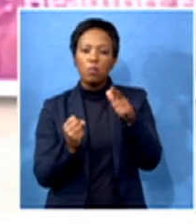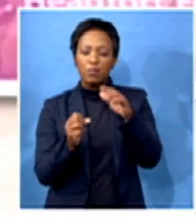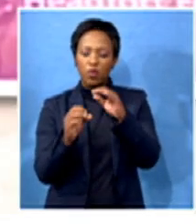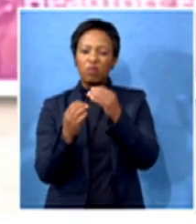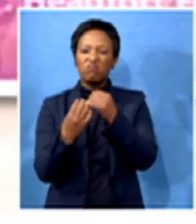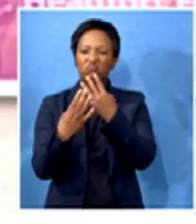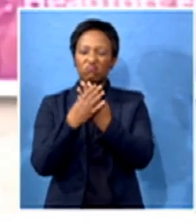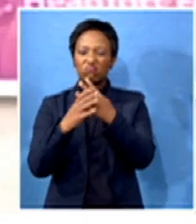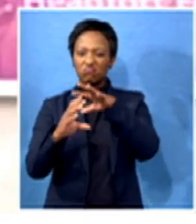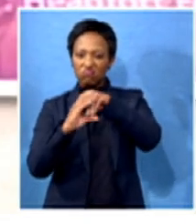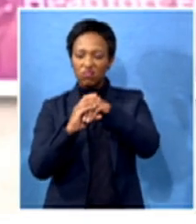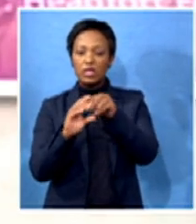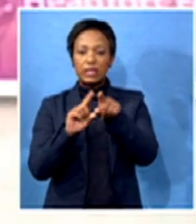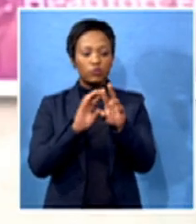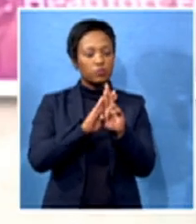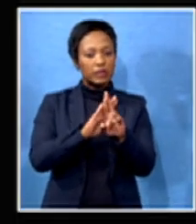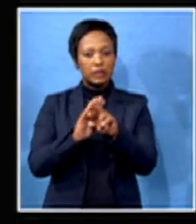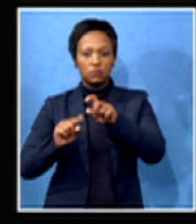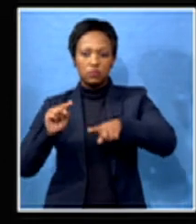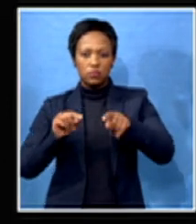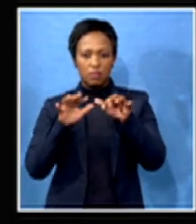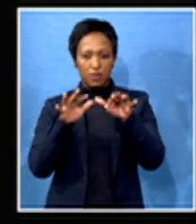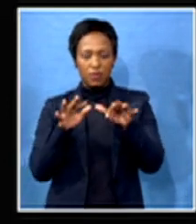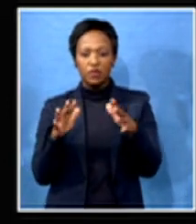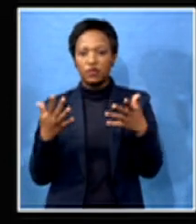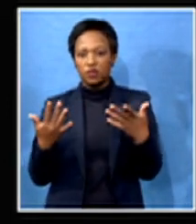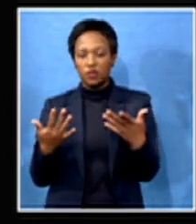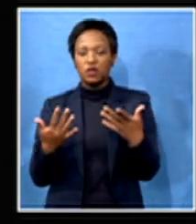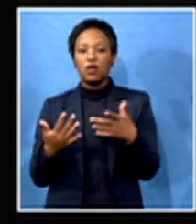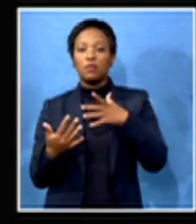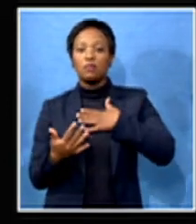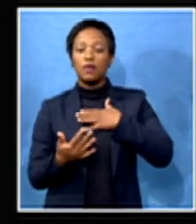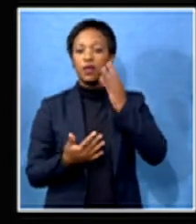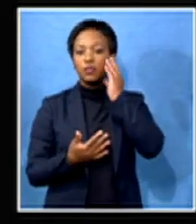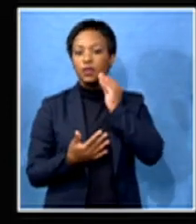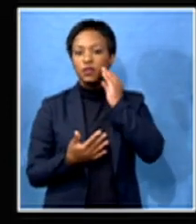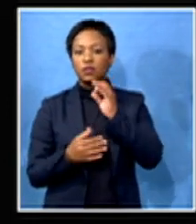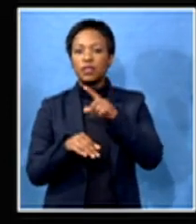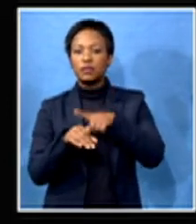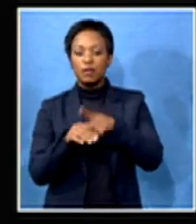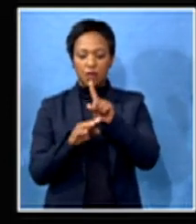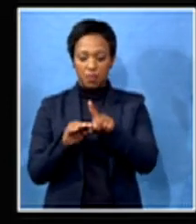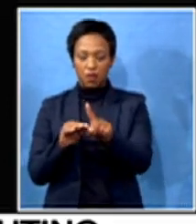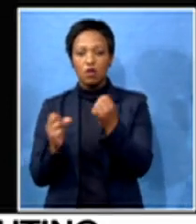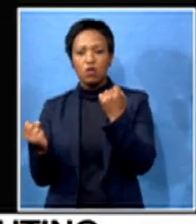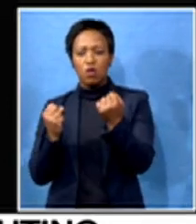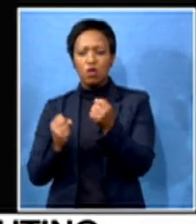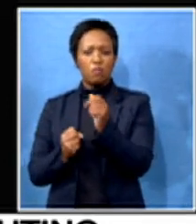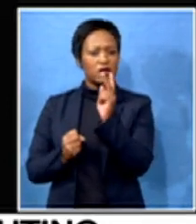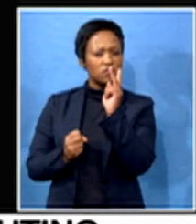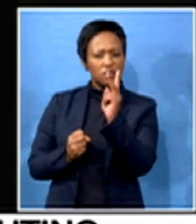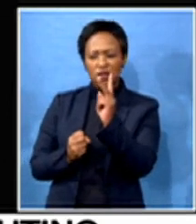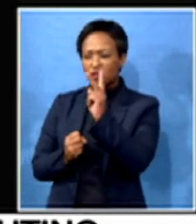representing people generally at the time. So in my experience, every time I go to court, I definitely see people,